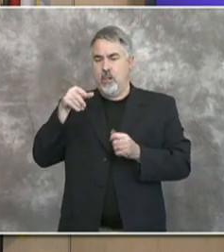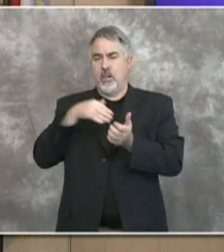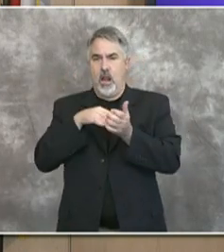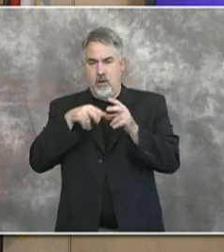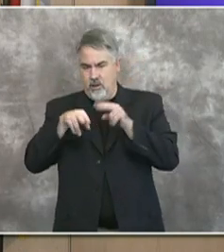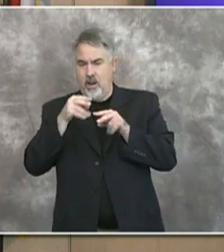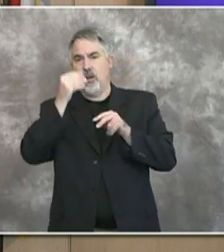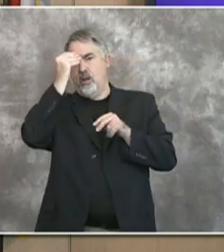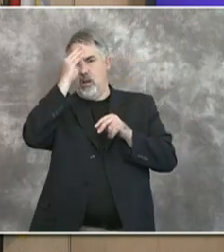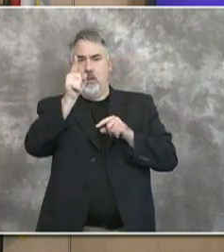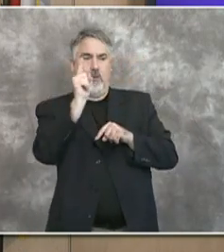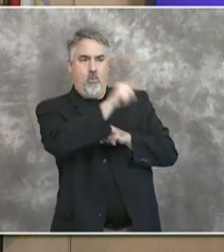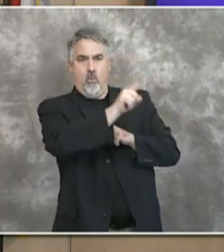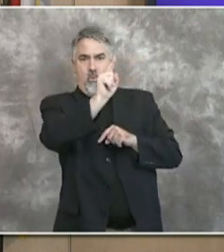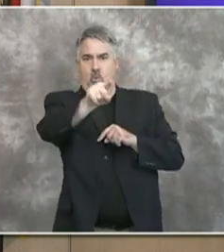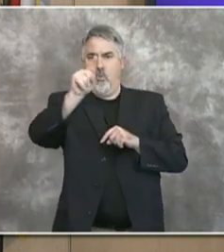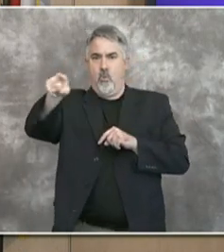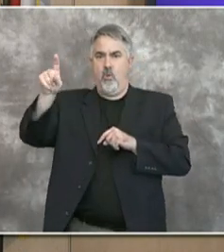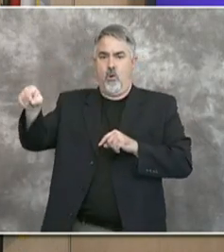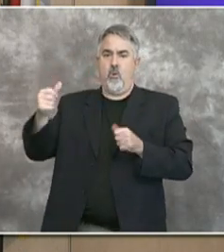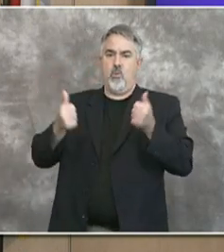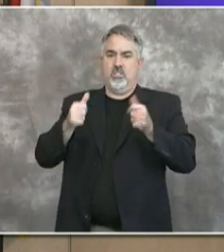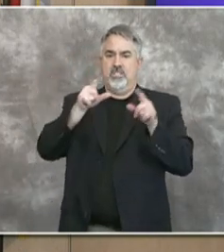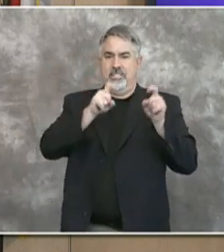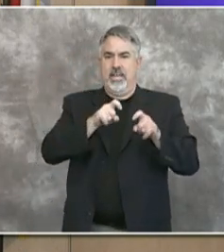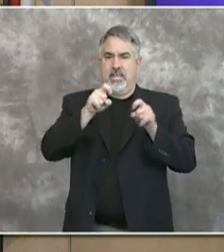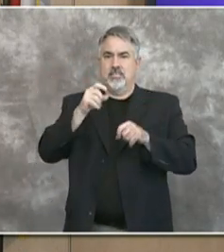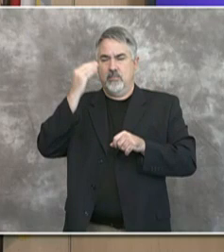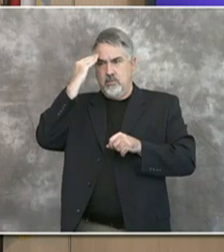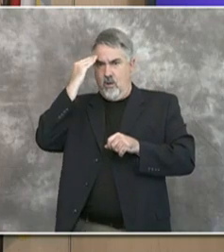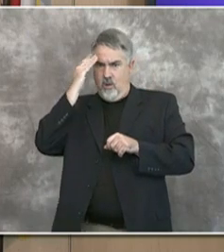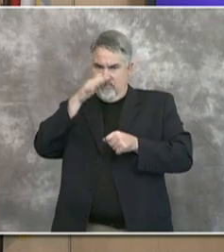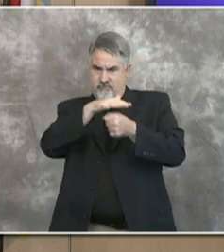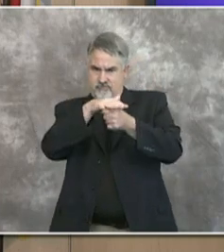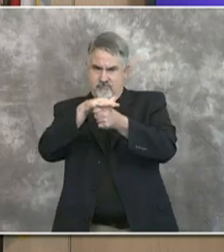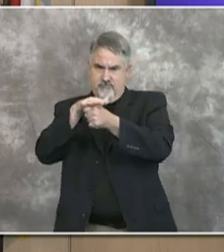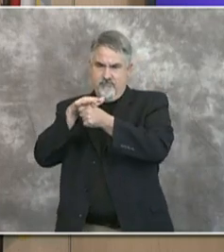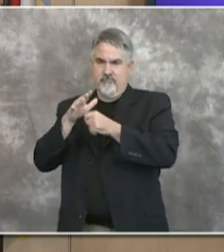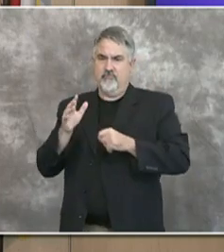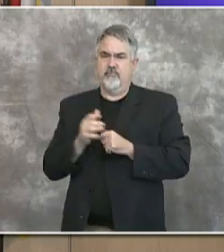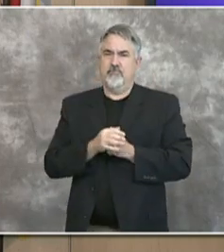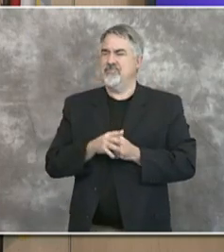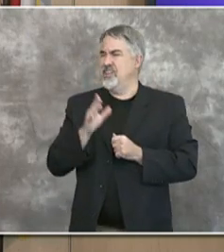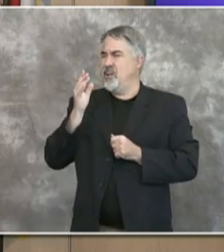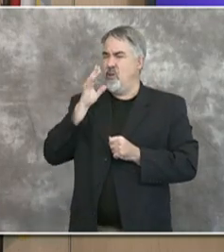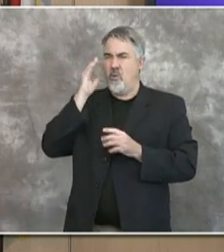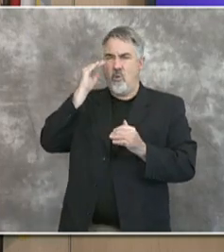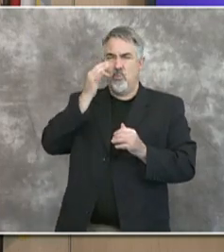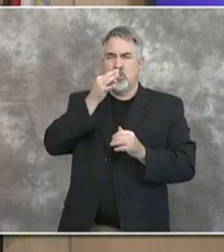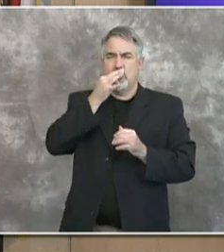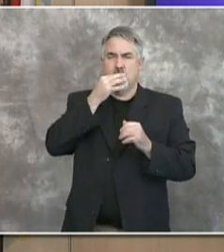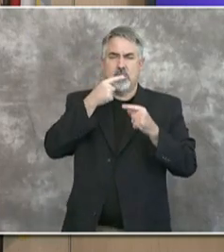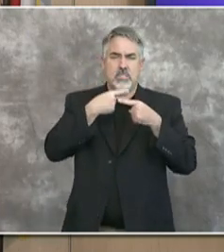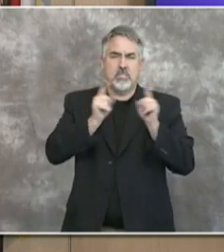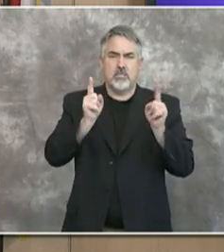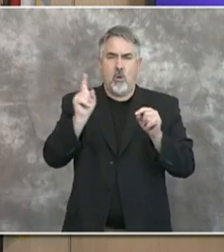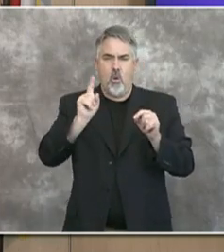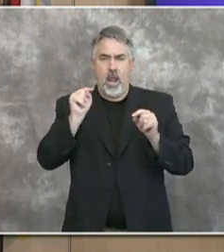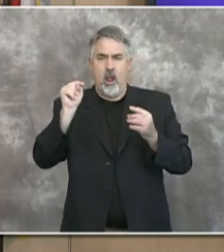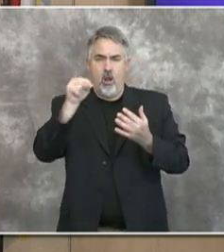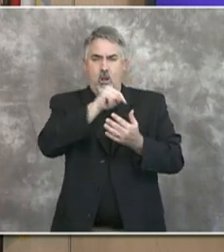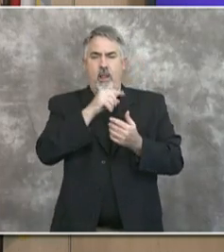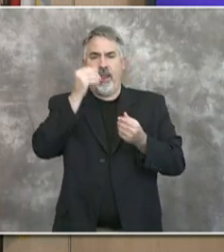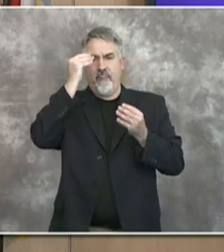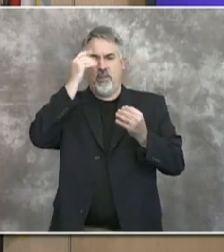there is a need for more testing. We hope to roll that out very soon. And individually, the cities of Chula Vista and National City have